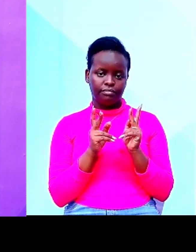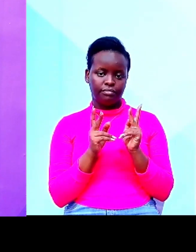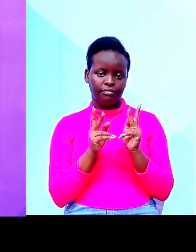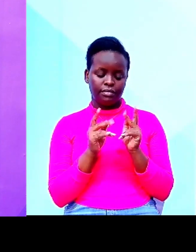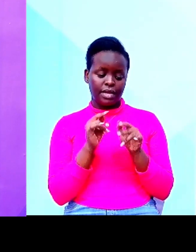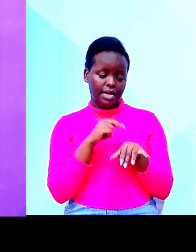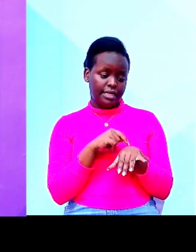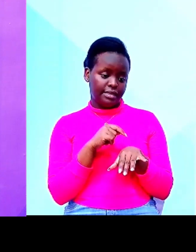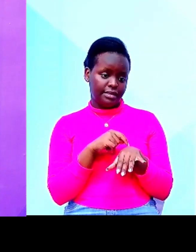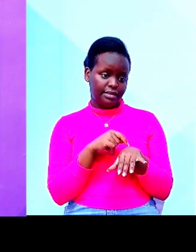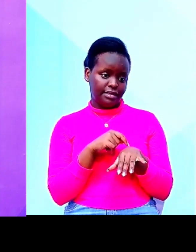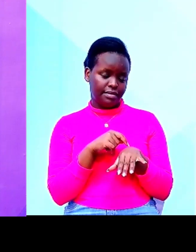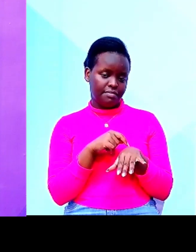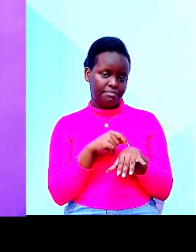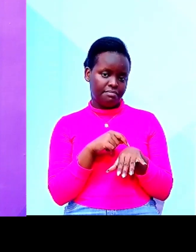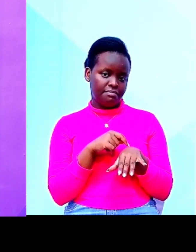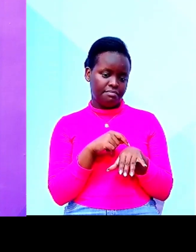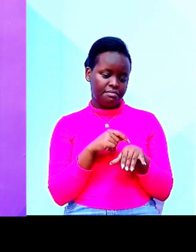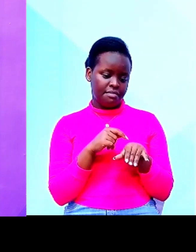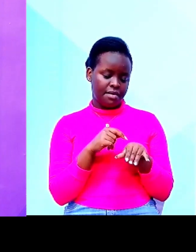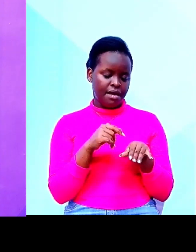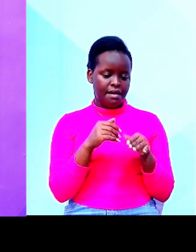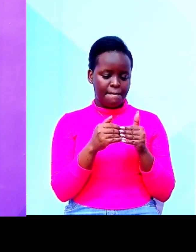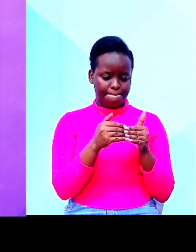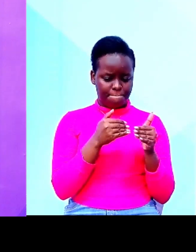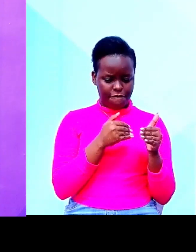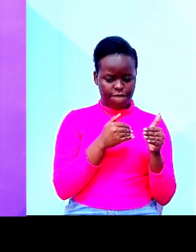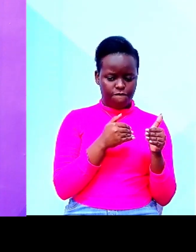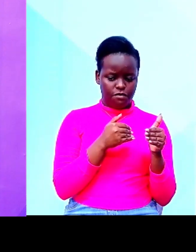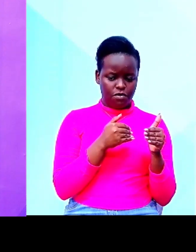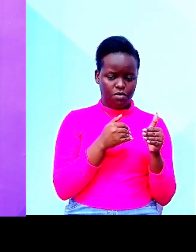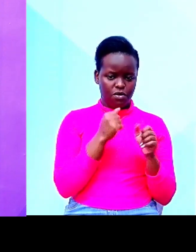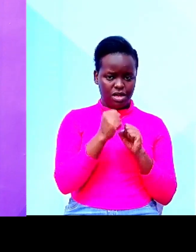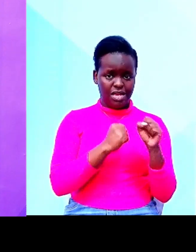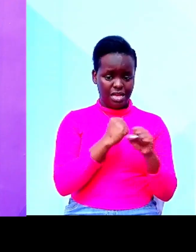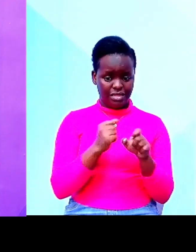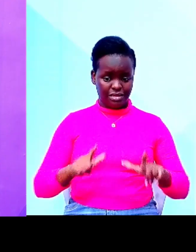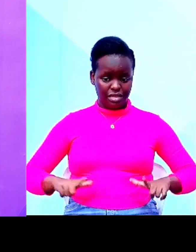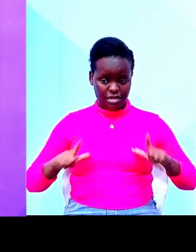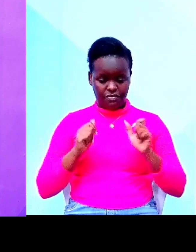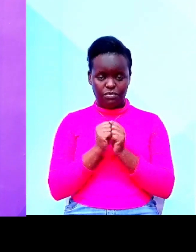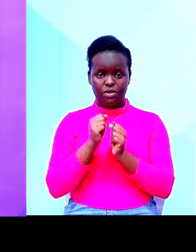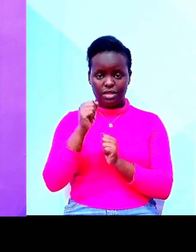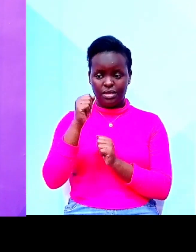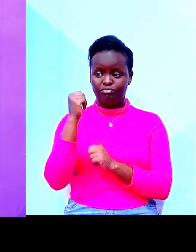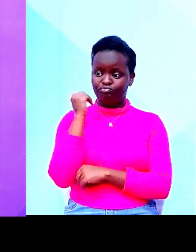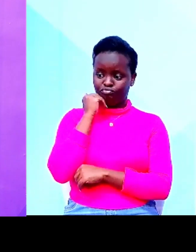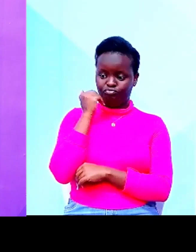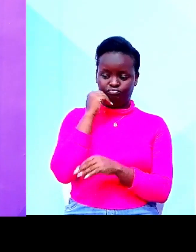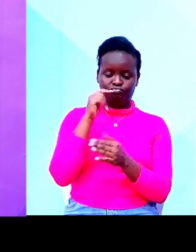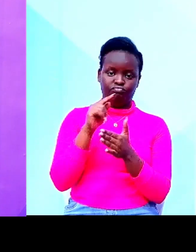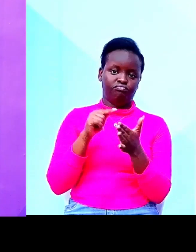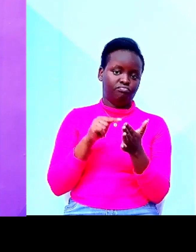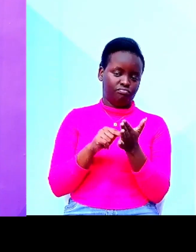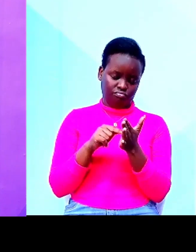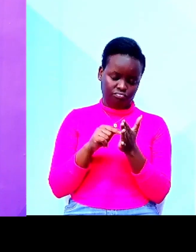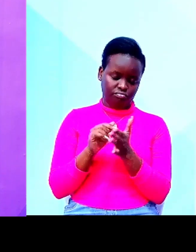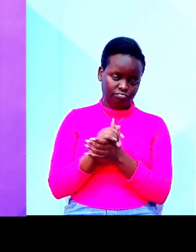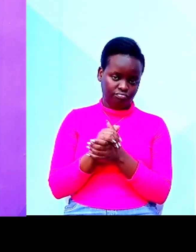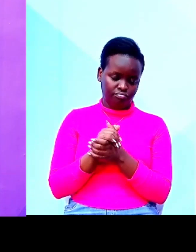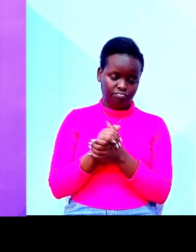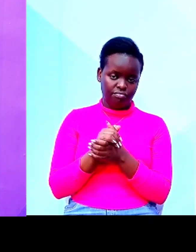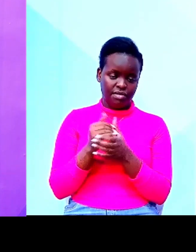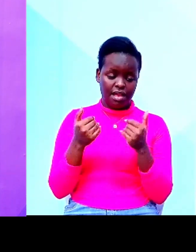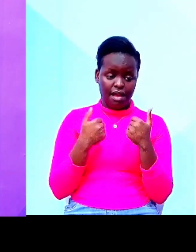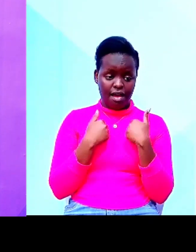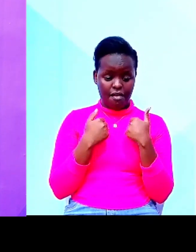During that time, the years I've lived with the epilepsy, I